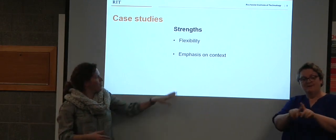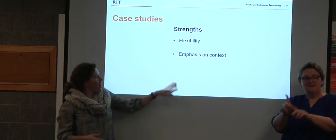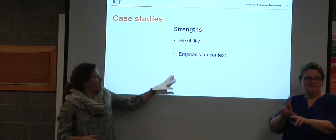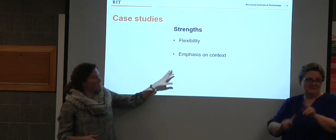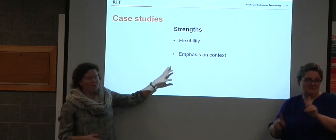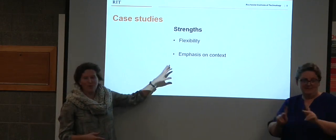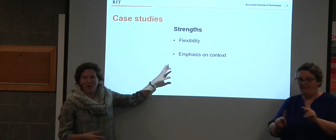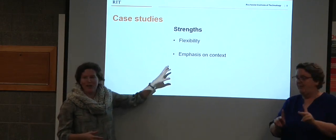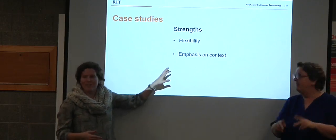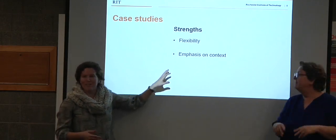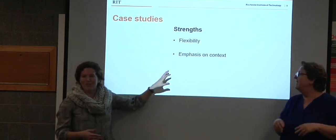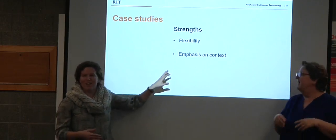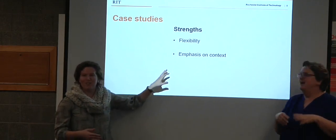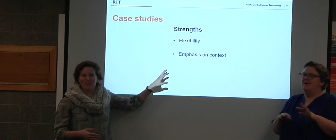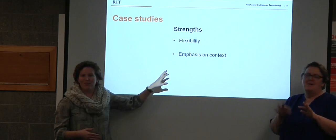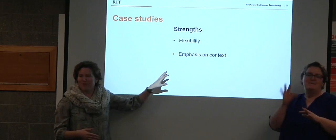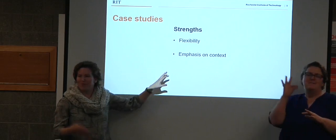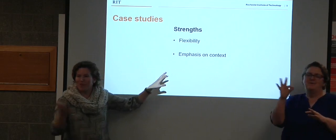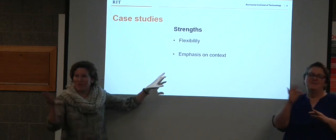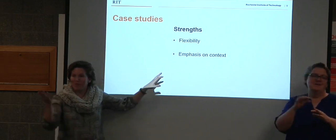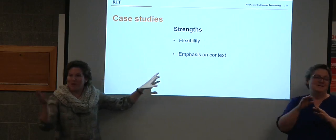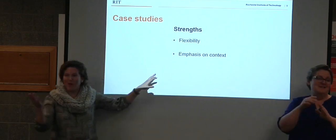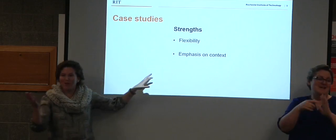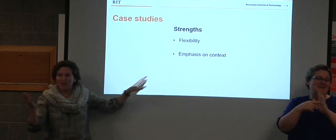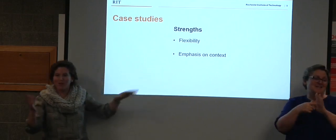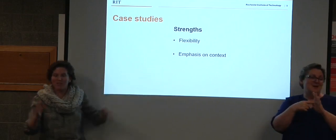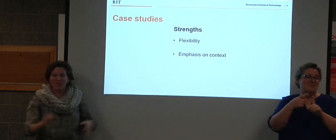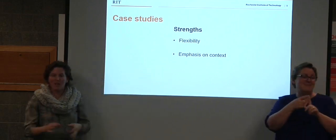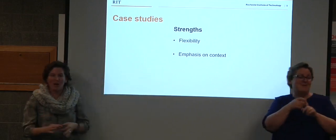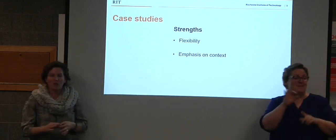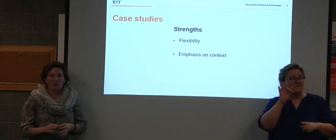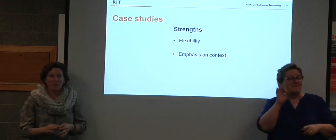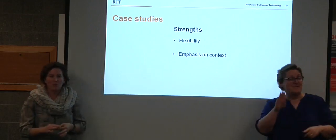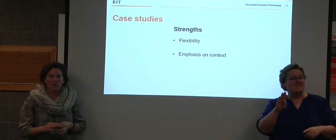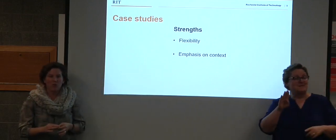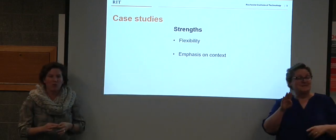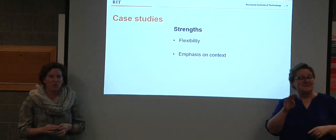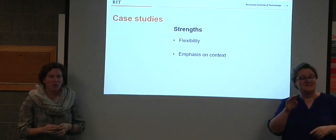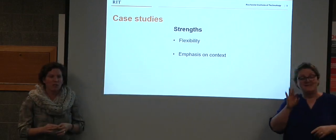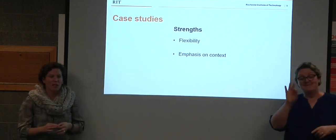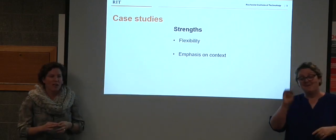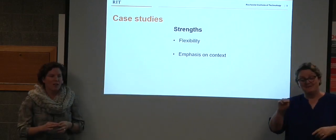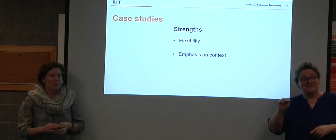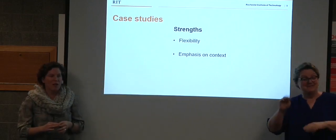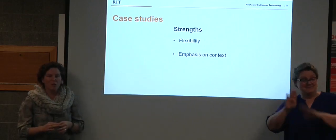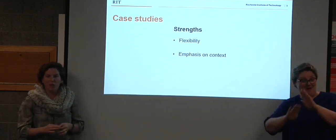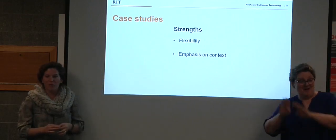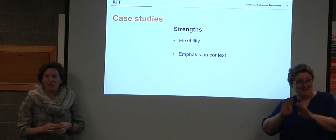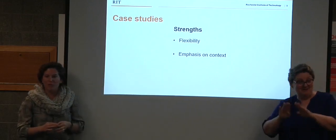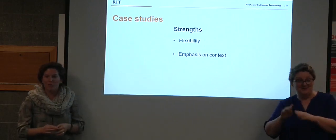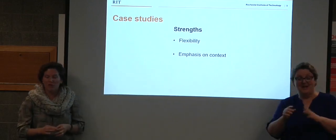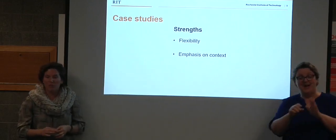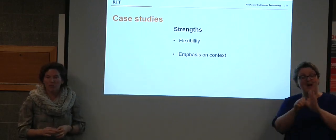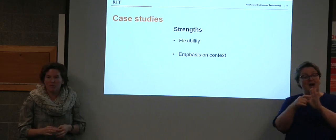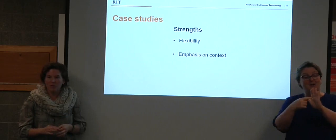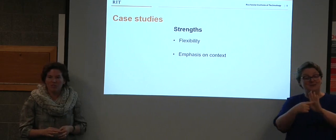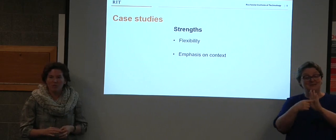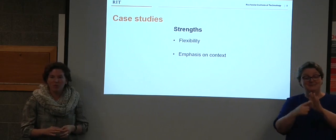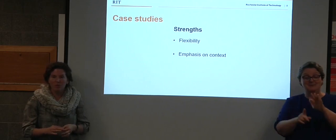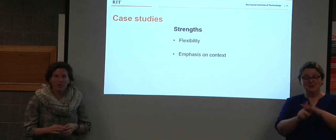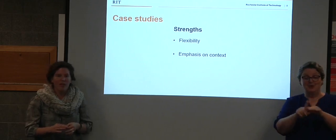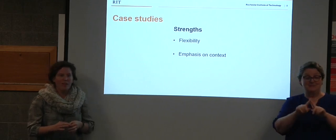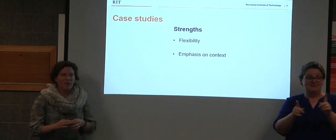important. I can give you a great example actually from feminist biology, which is thinking about how symptoms show up differently in men and women. So it used to be,